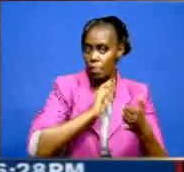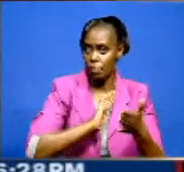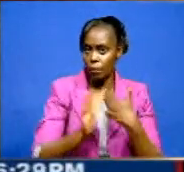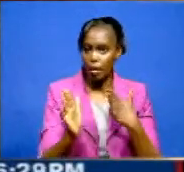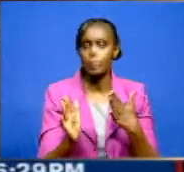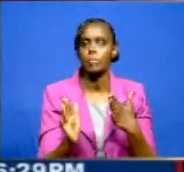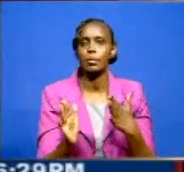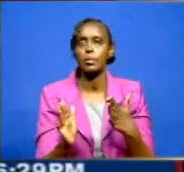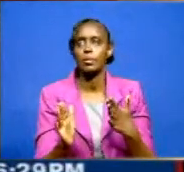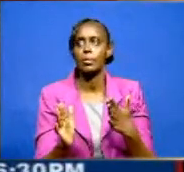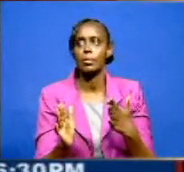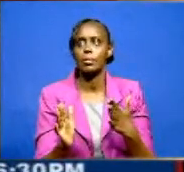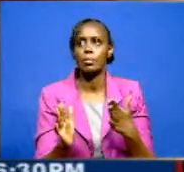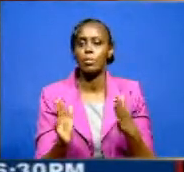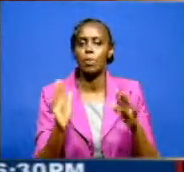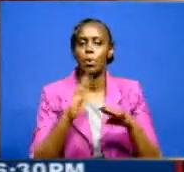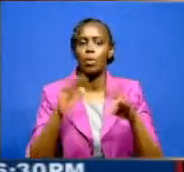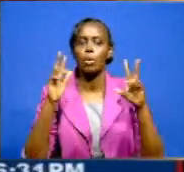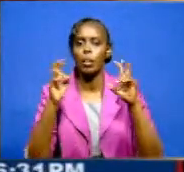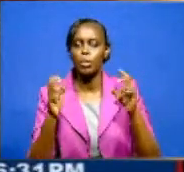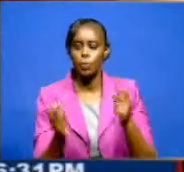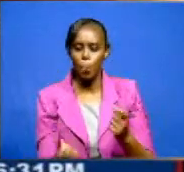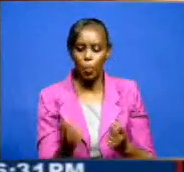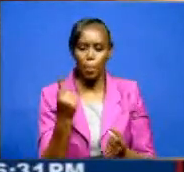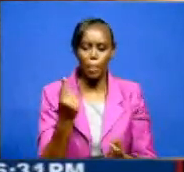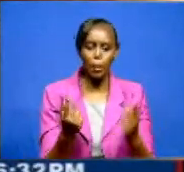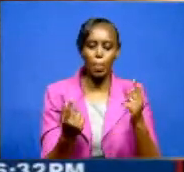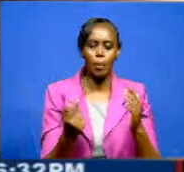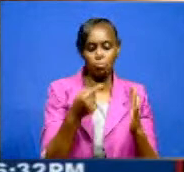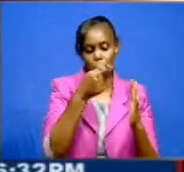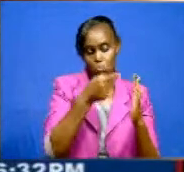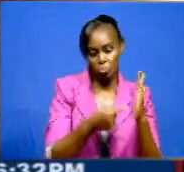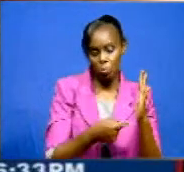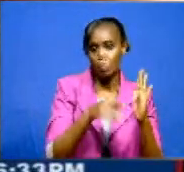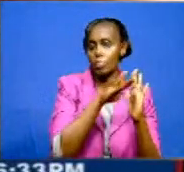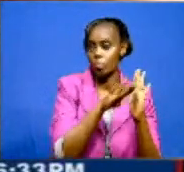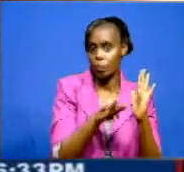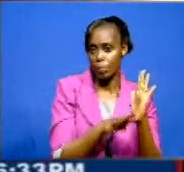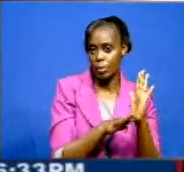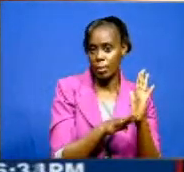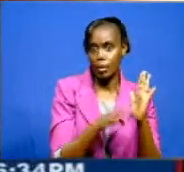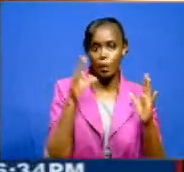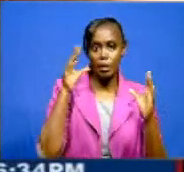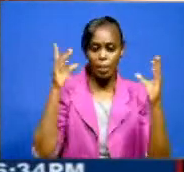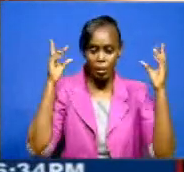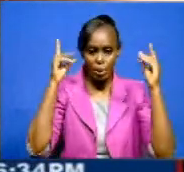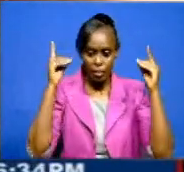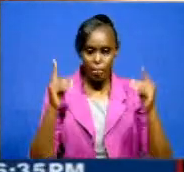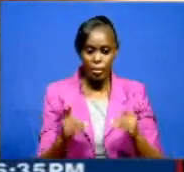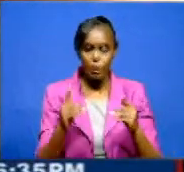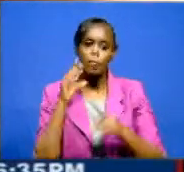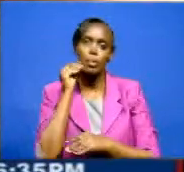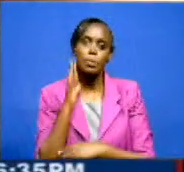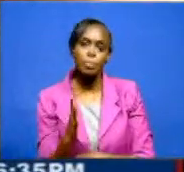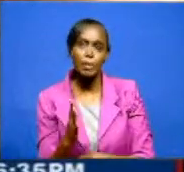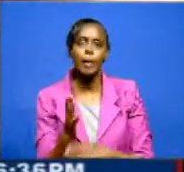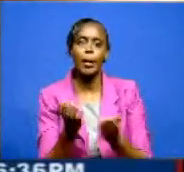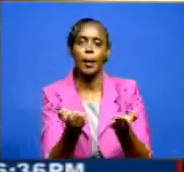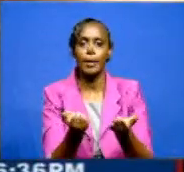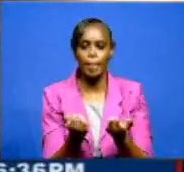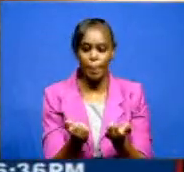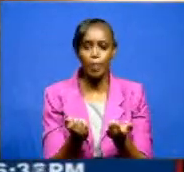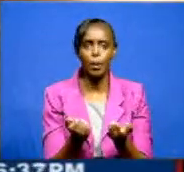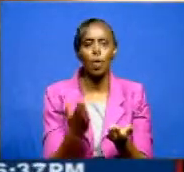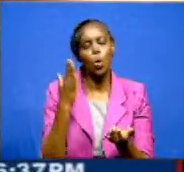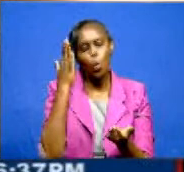the issues raised in the statement needs your direction so that at least we can get to